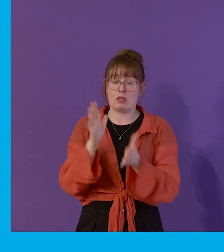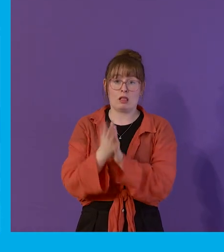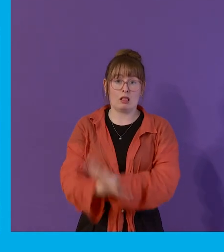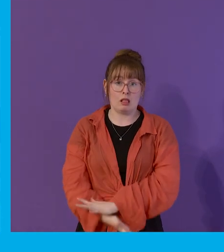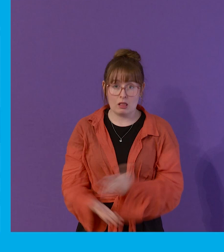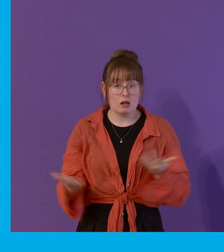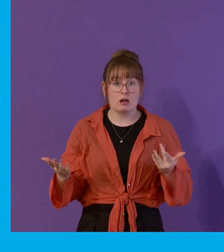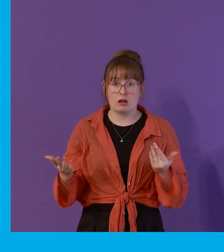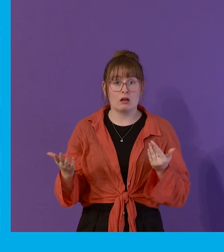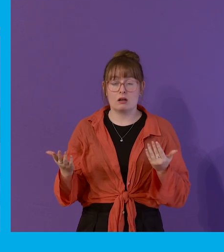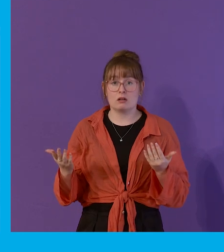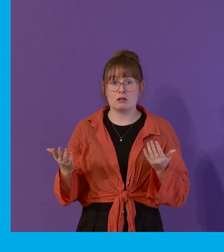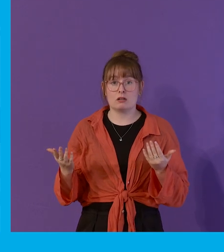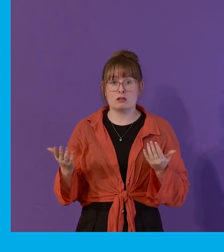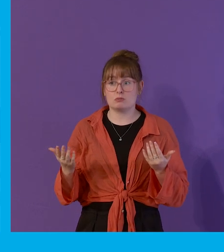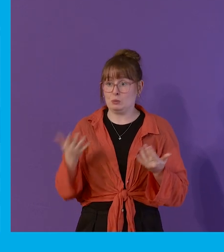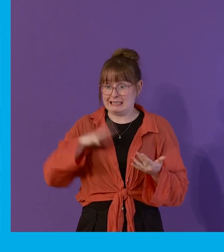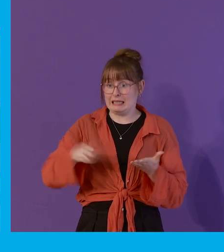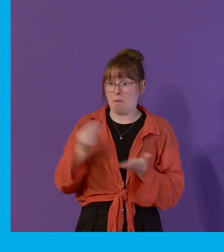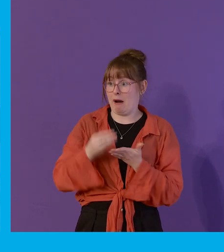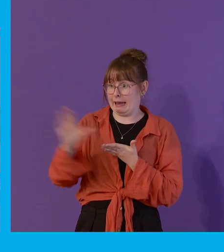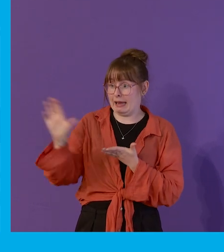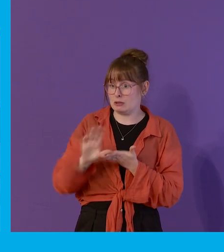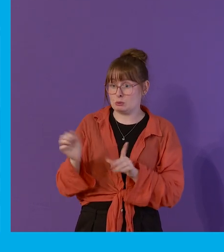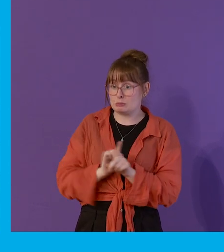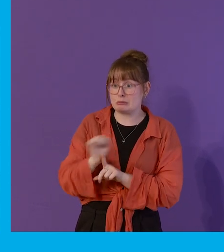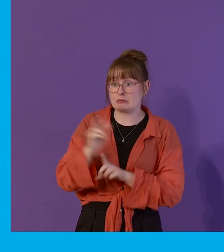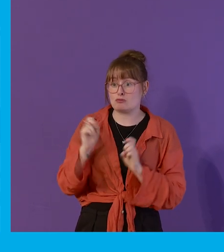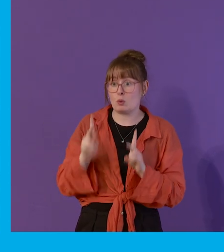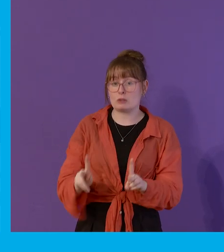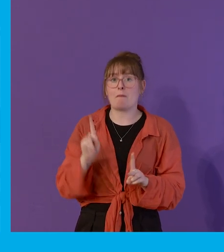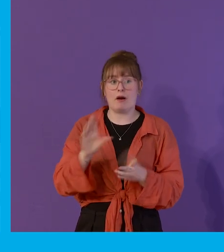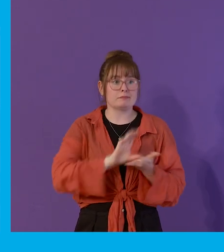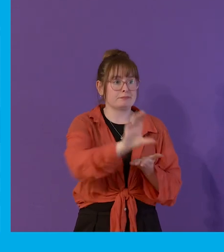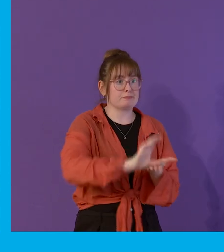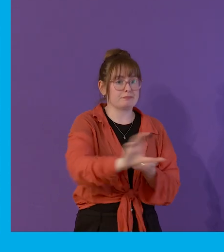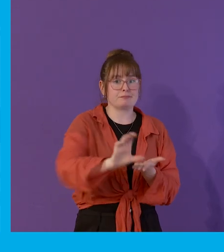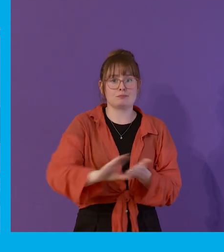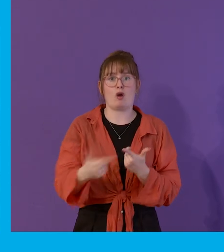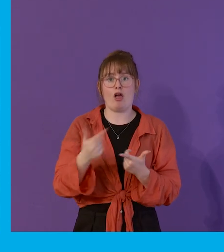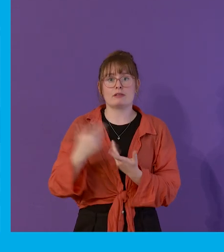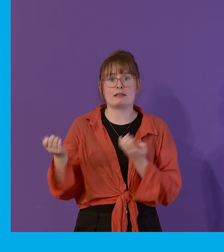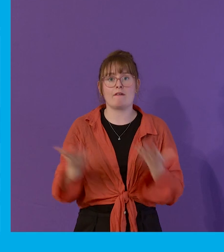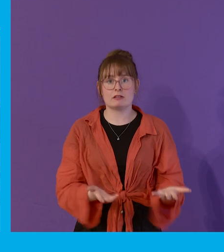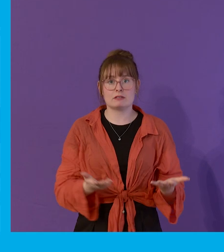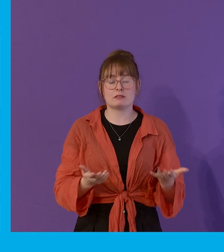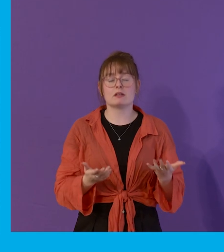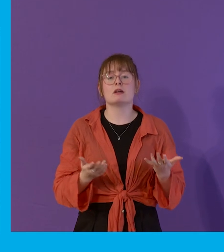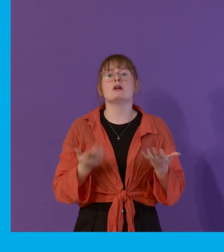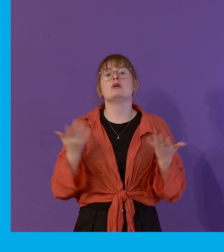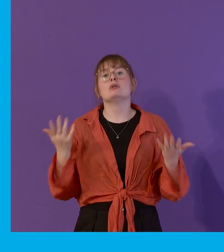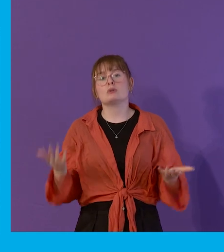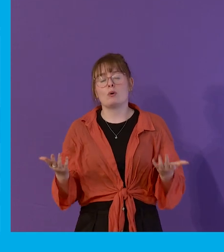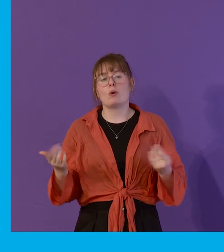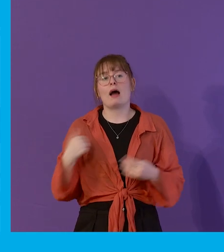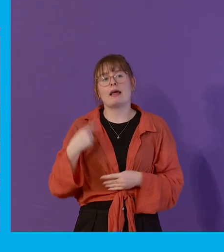have such crappy roads if we had the money to provide our services. So the centralisation,